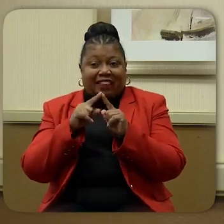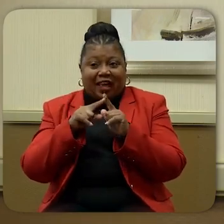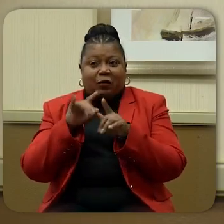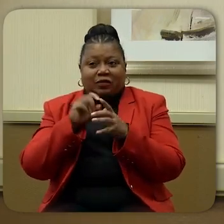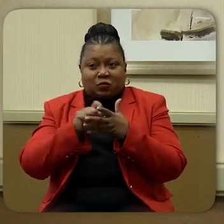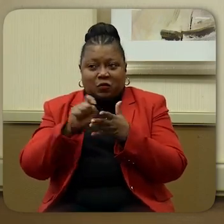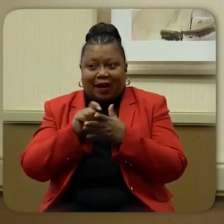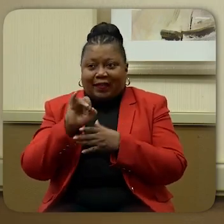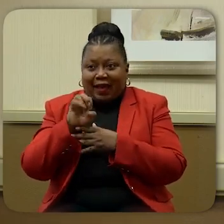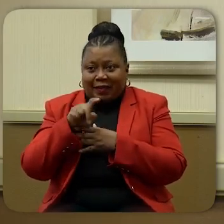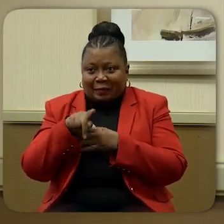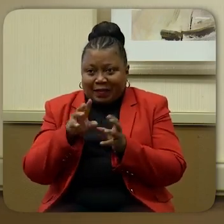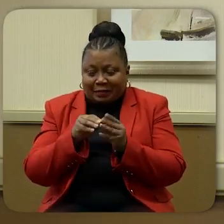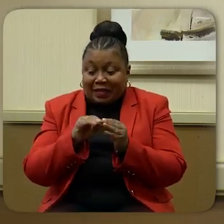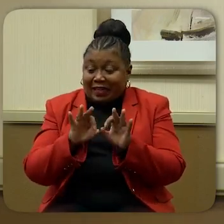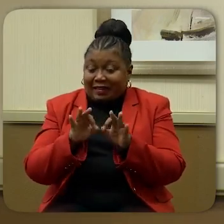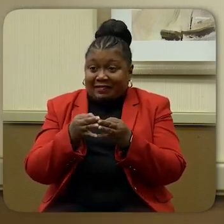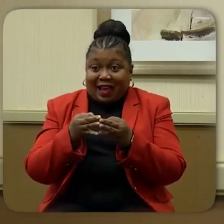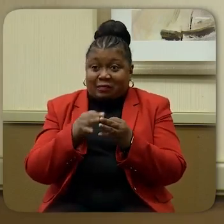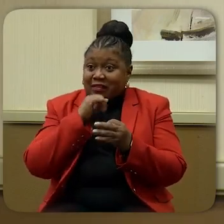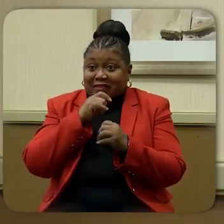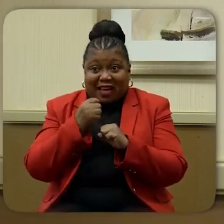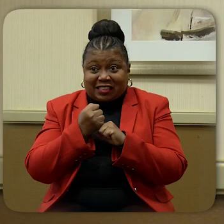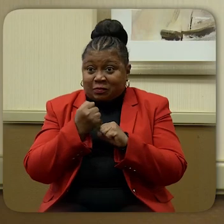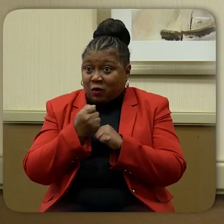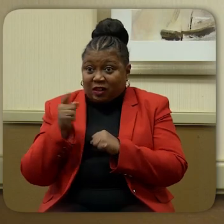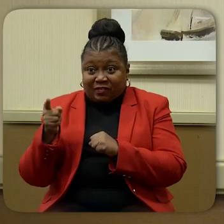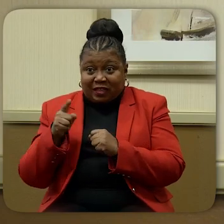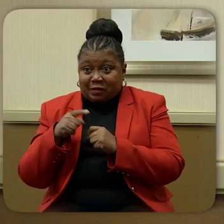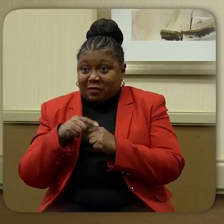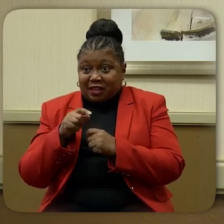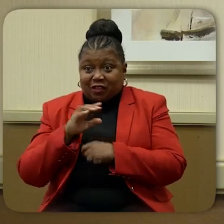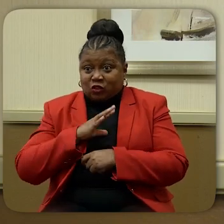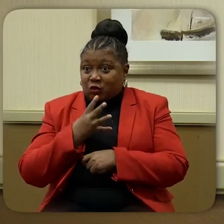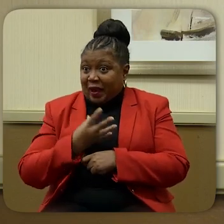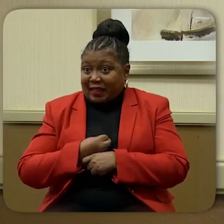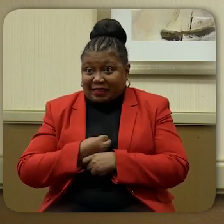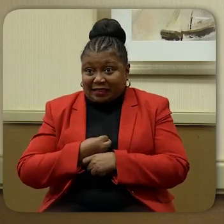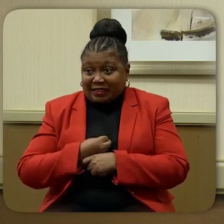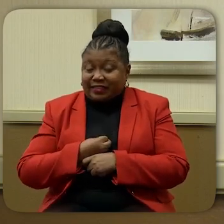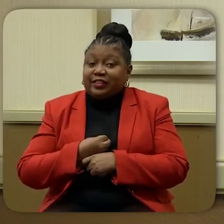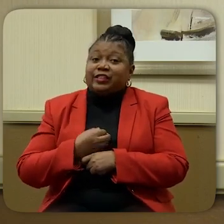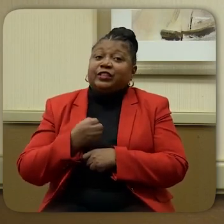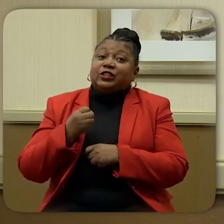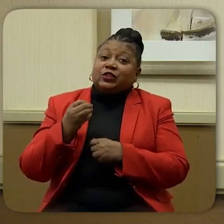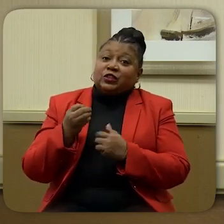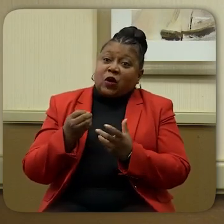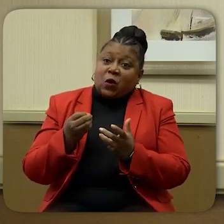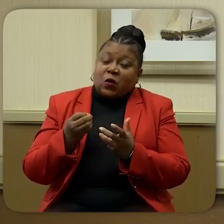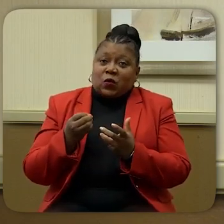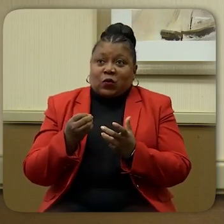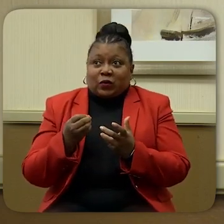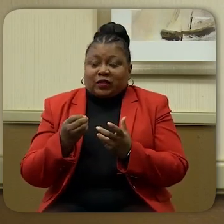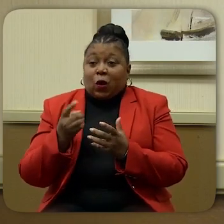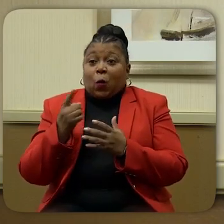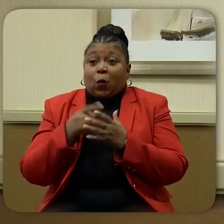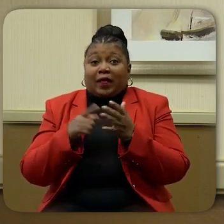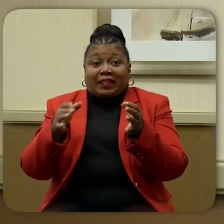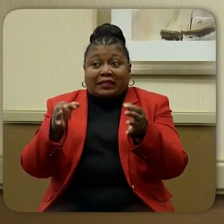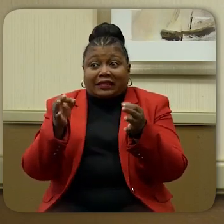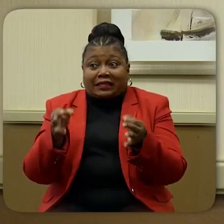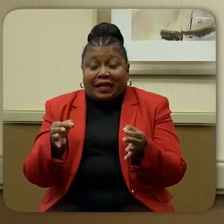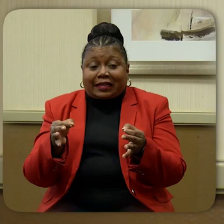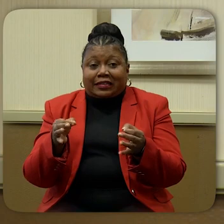have the IEP meeting, and family is not supportive of him being trans. And so what they